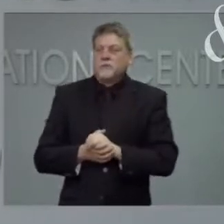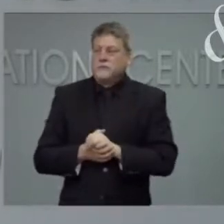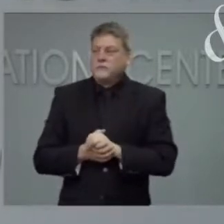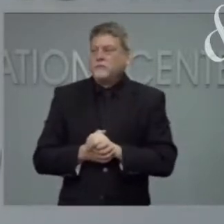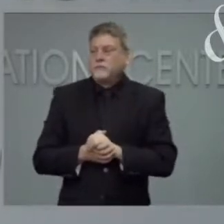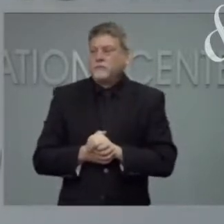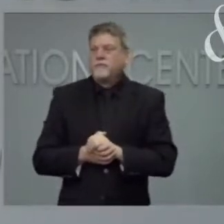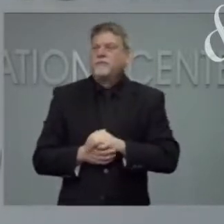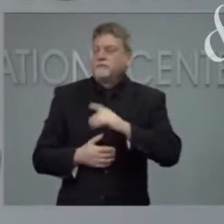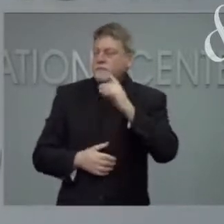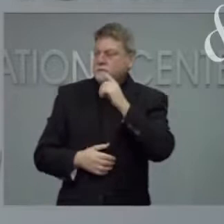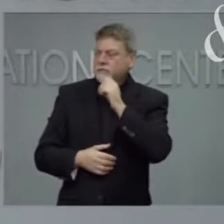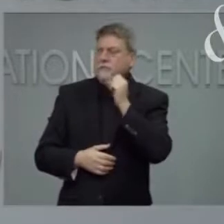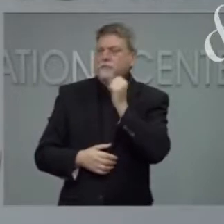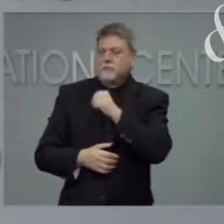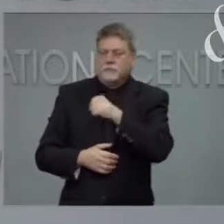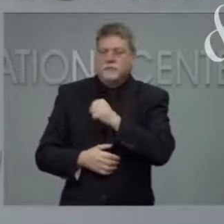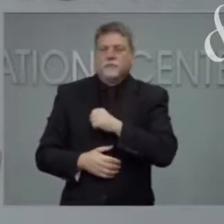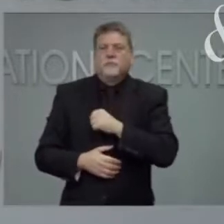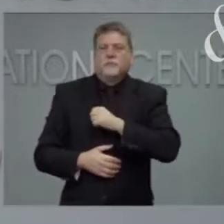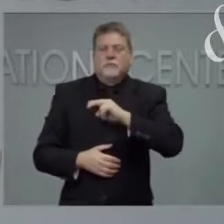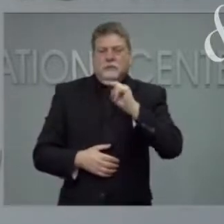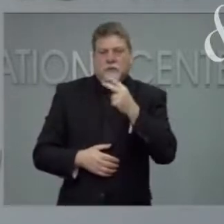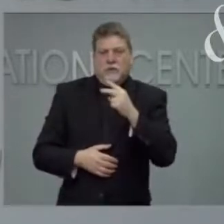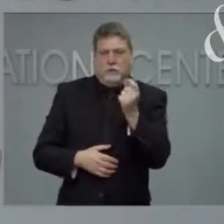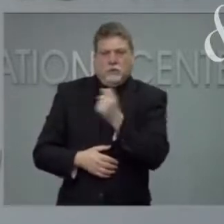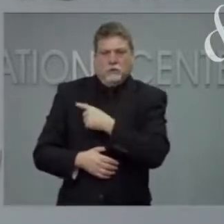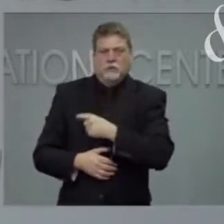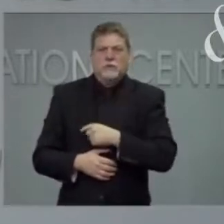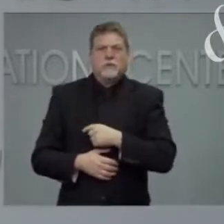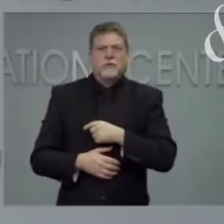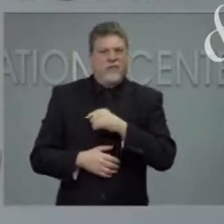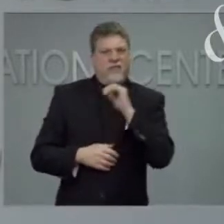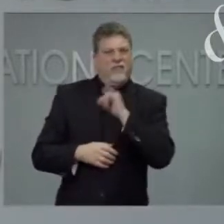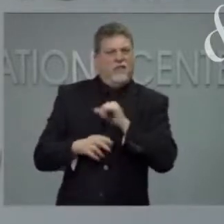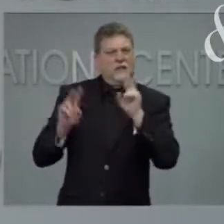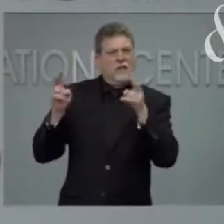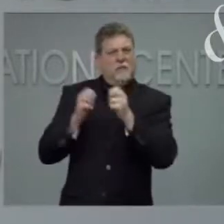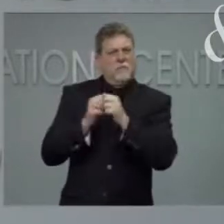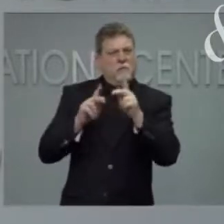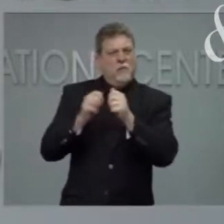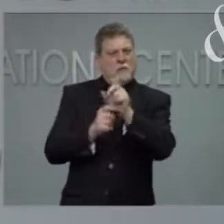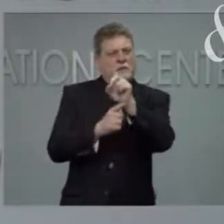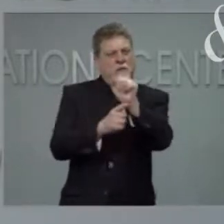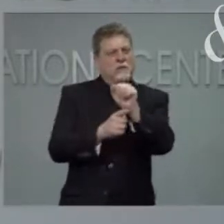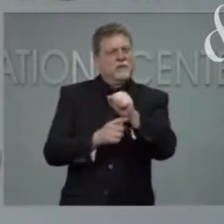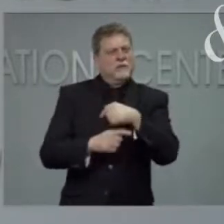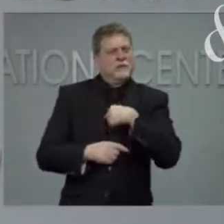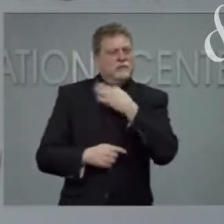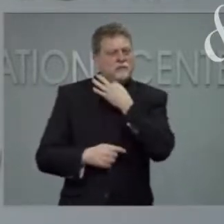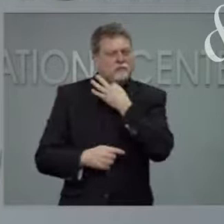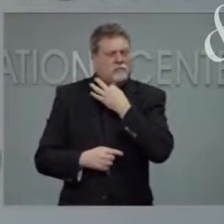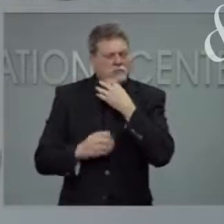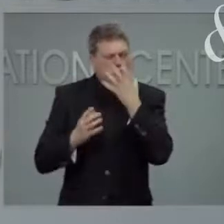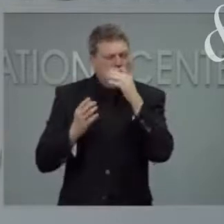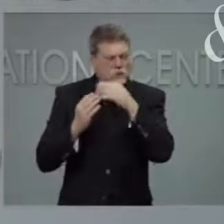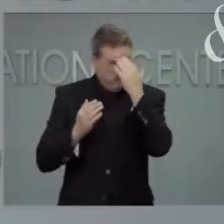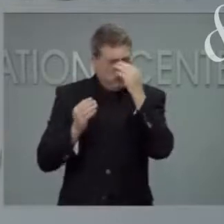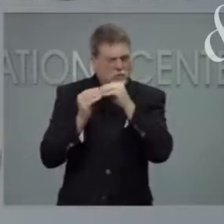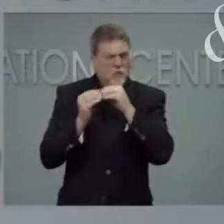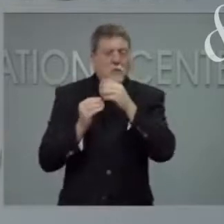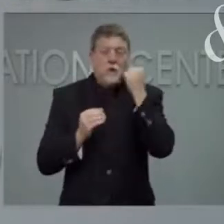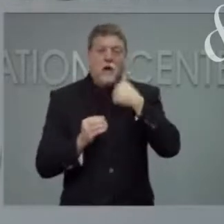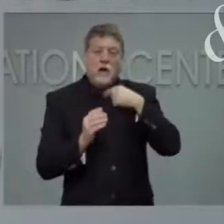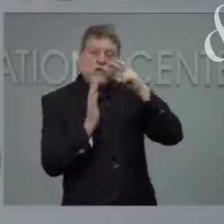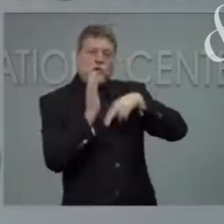Hi, I just want to sort of explore this issue a little bit more. There was an analysis done by researchers